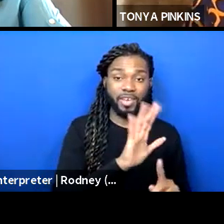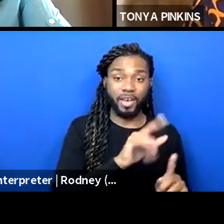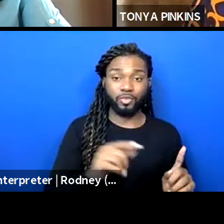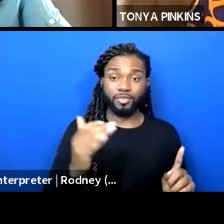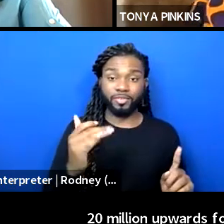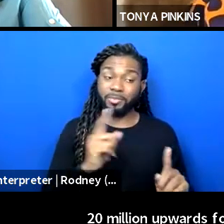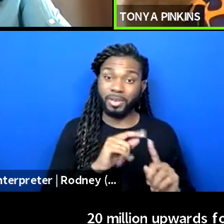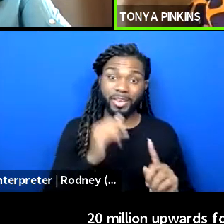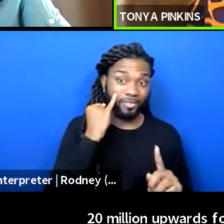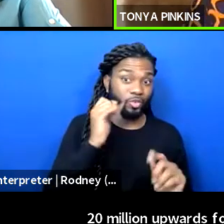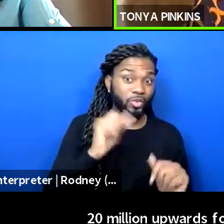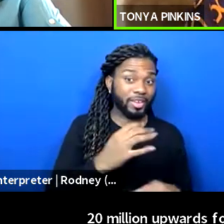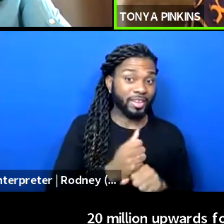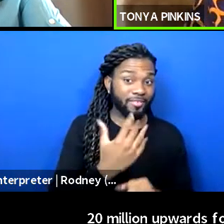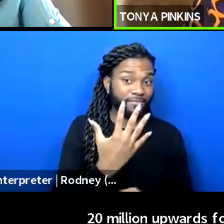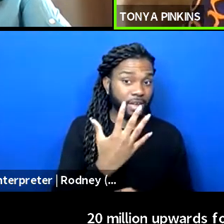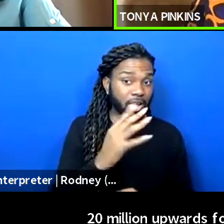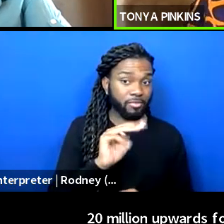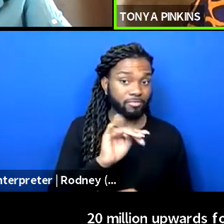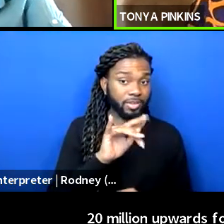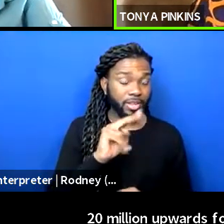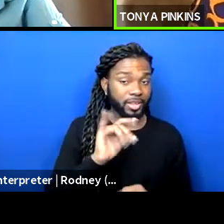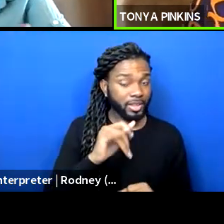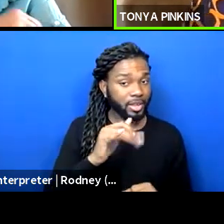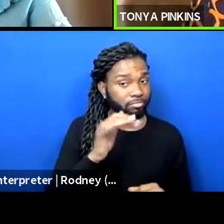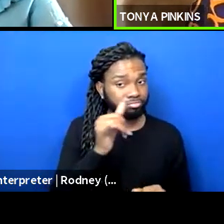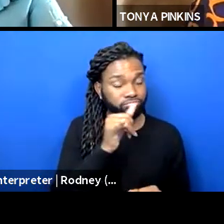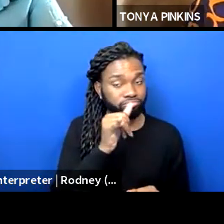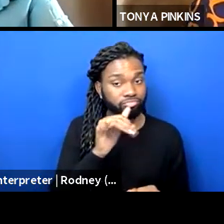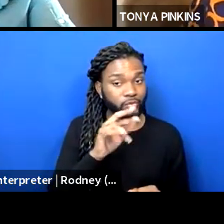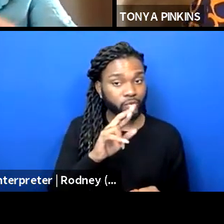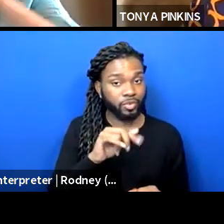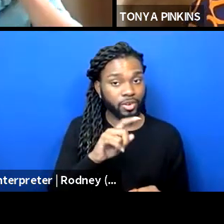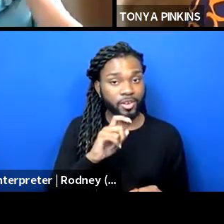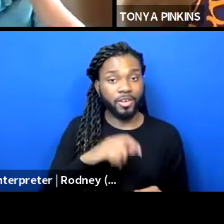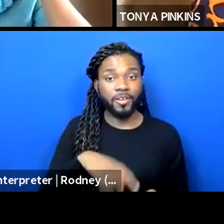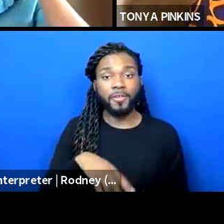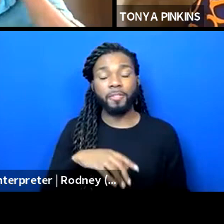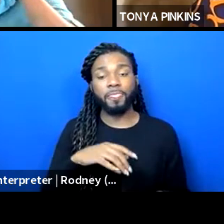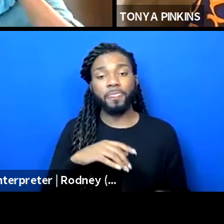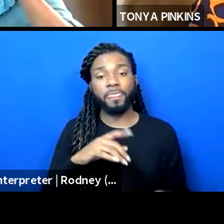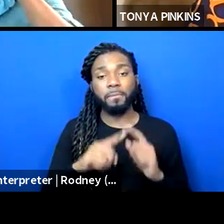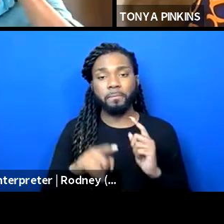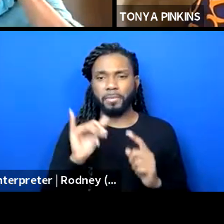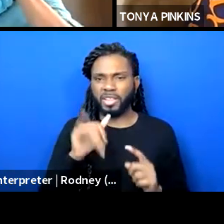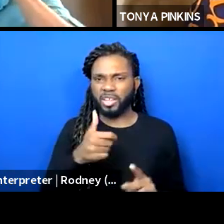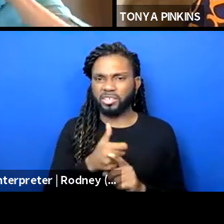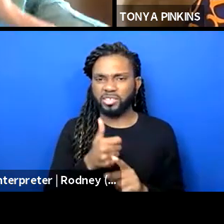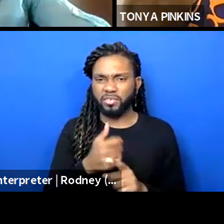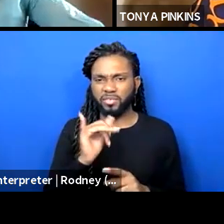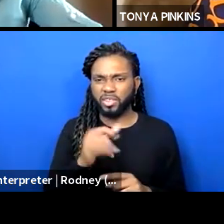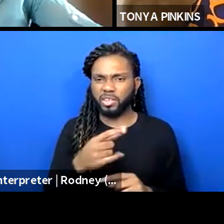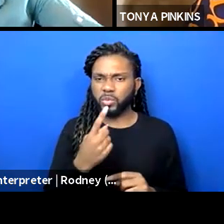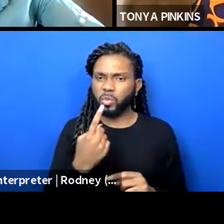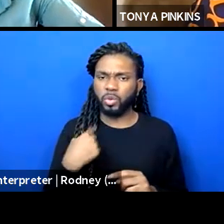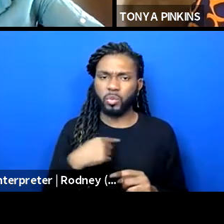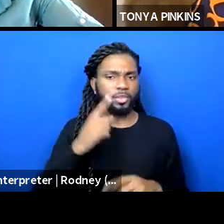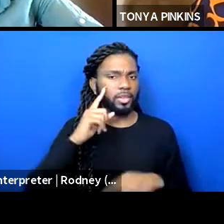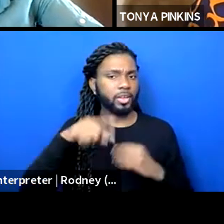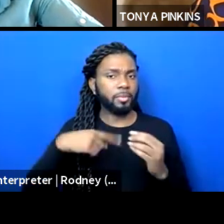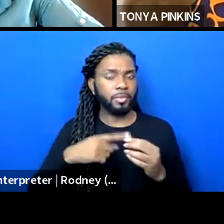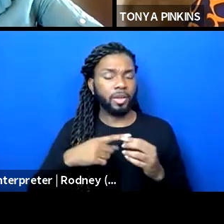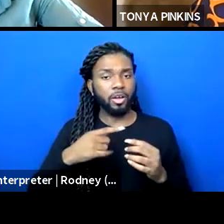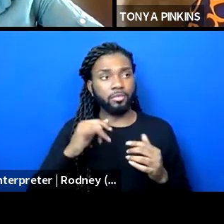that's when you're in the stage, right? Yeah. and that's the ones that we're thinking about that are